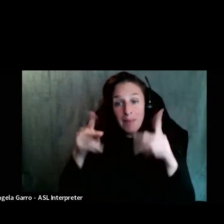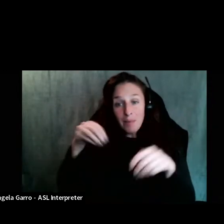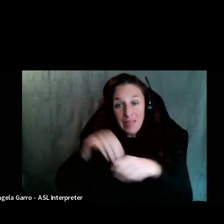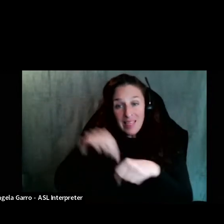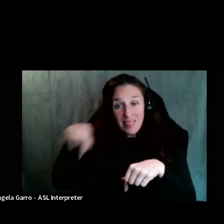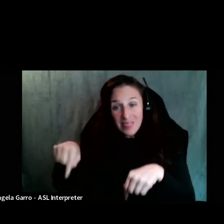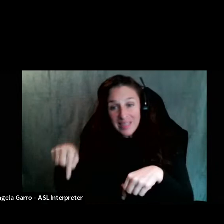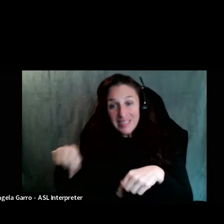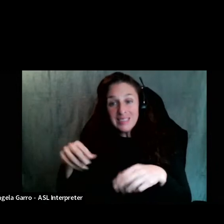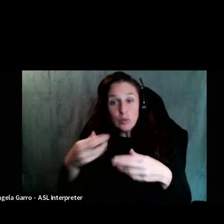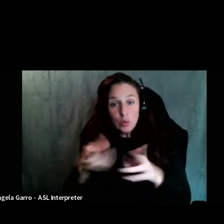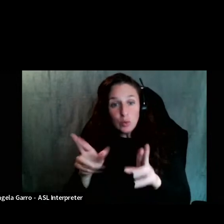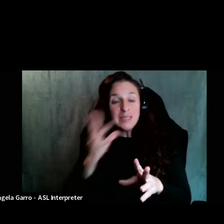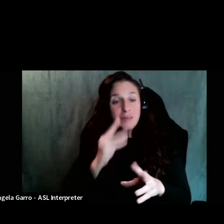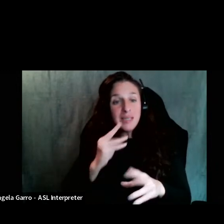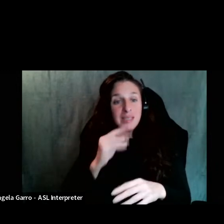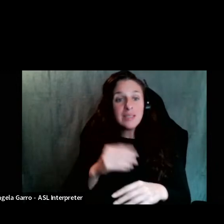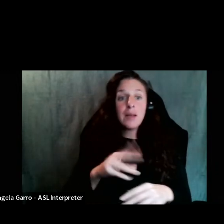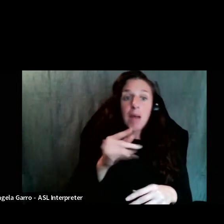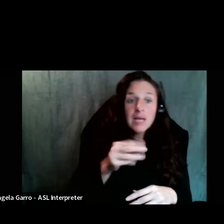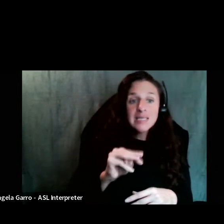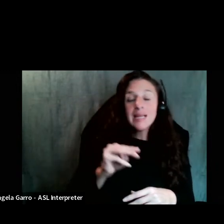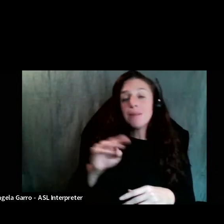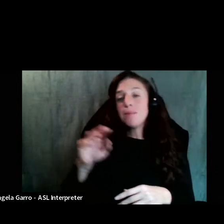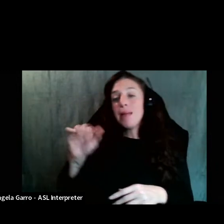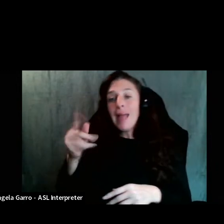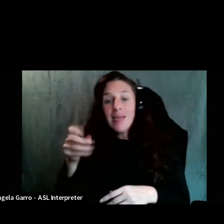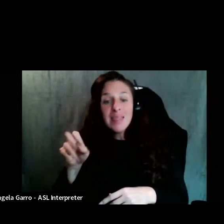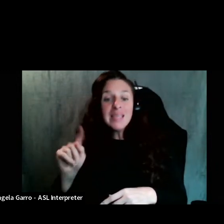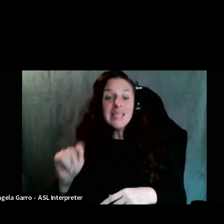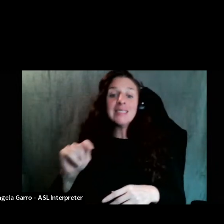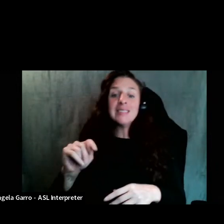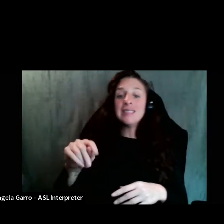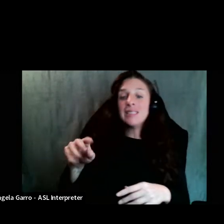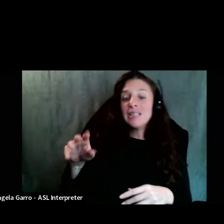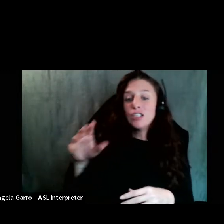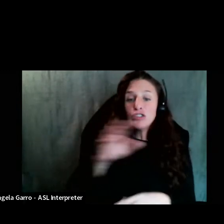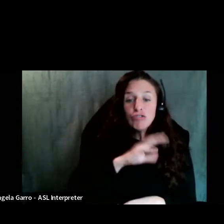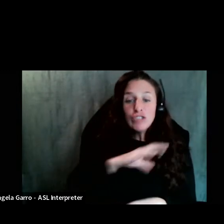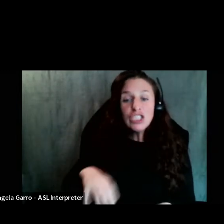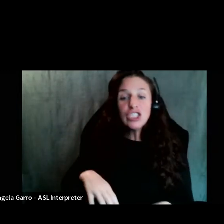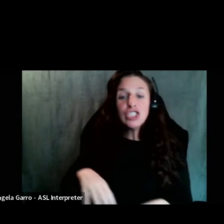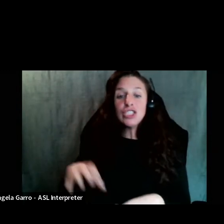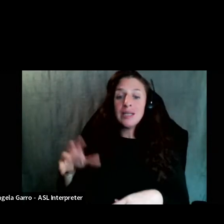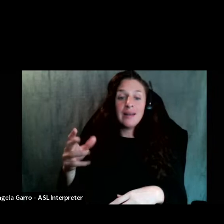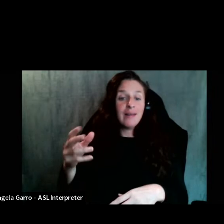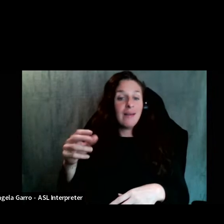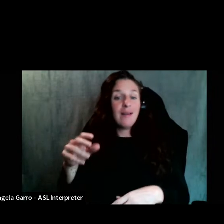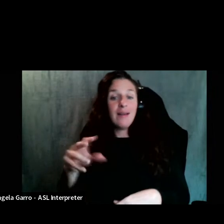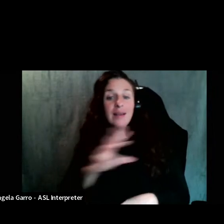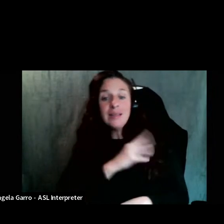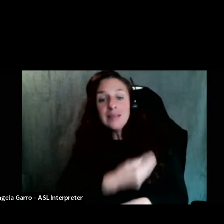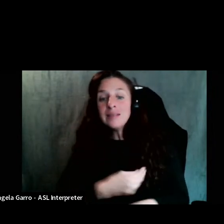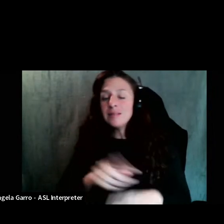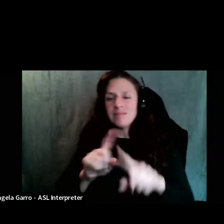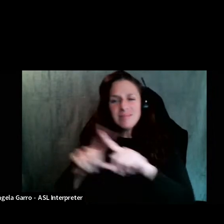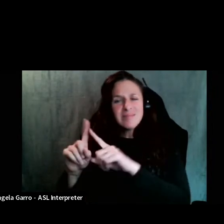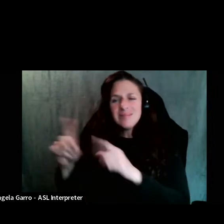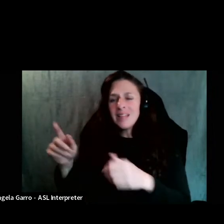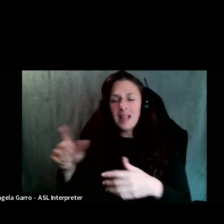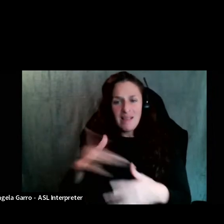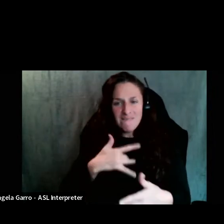Jewish students, Muslim students, Christian students, atheist students, any student that's experienced. When you feel seen and heard and validated by